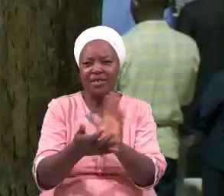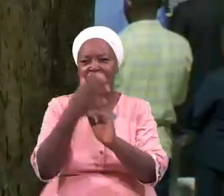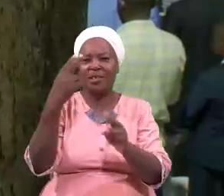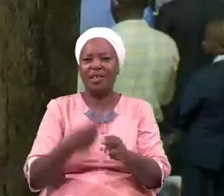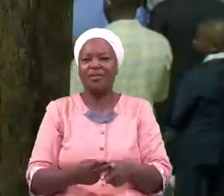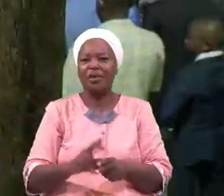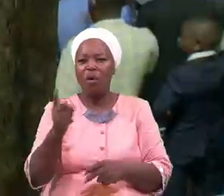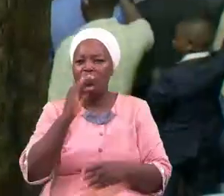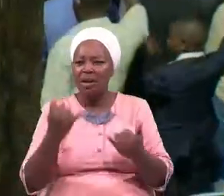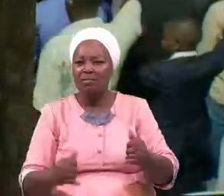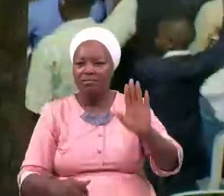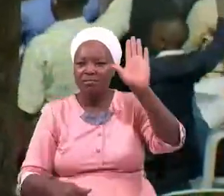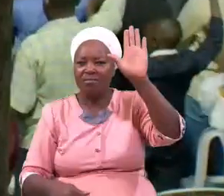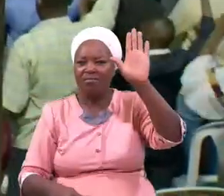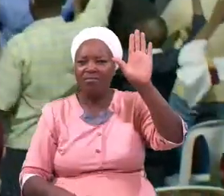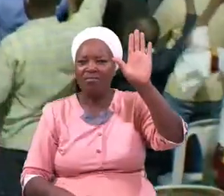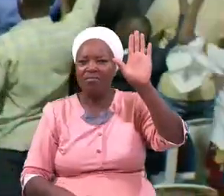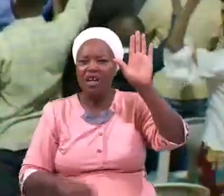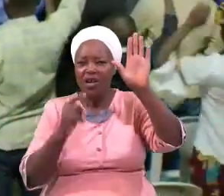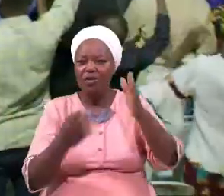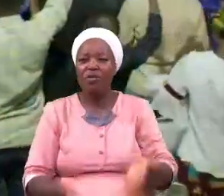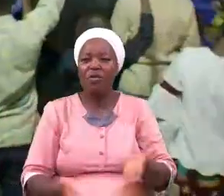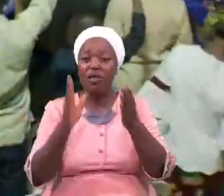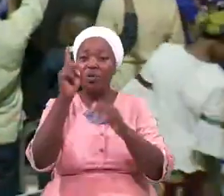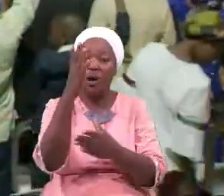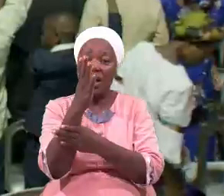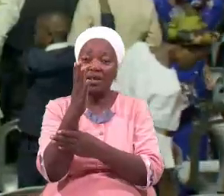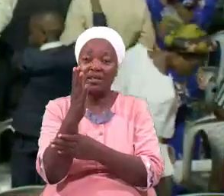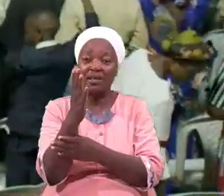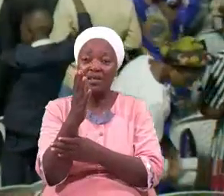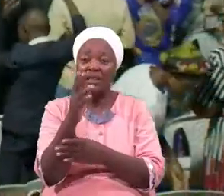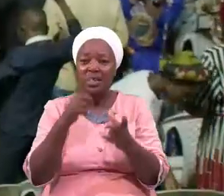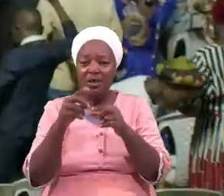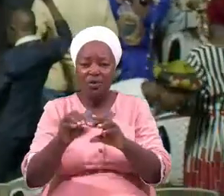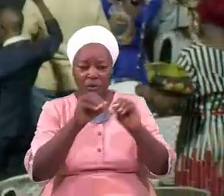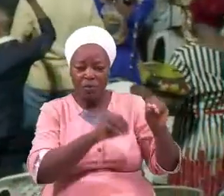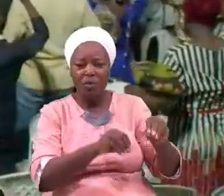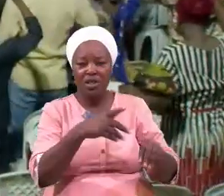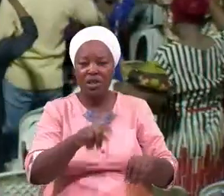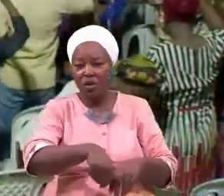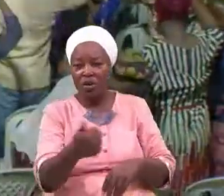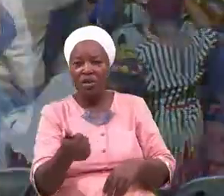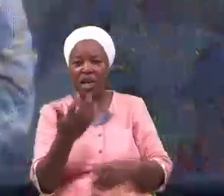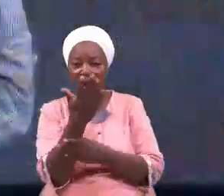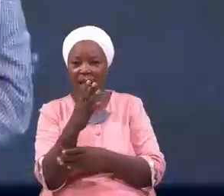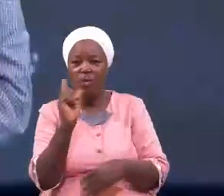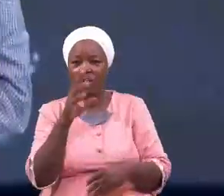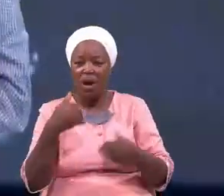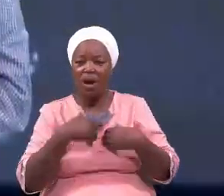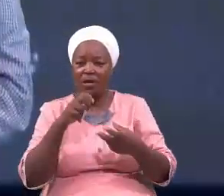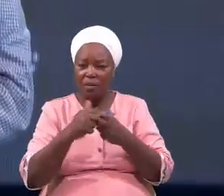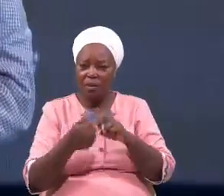Where are you there? You raise up one hand. You lay the other hand where you have the challenge.